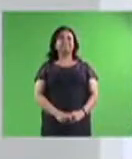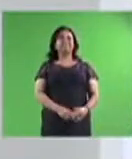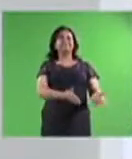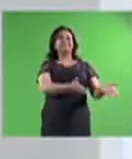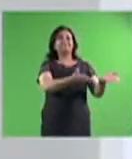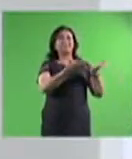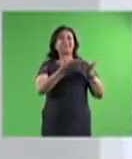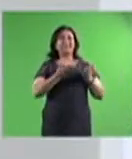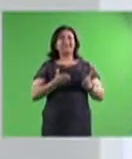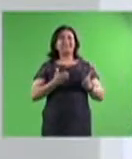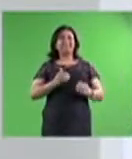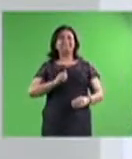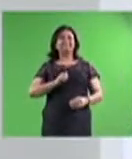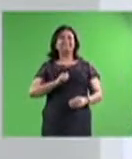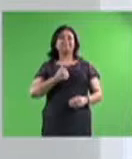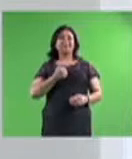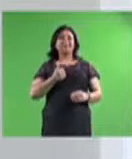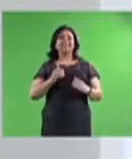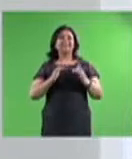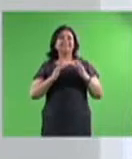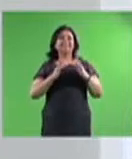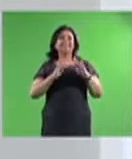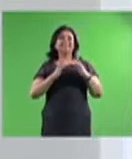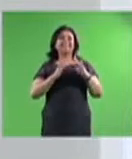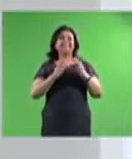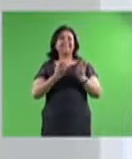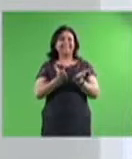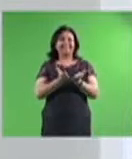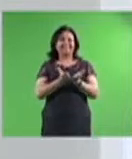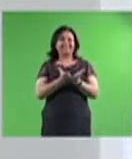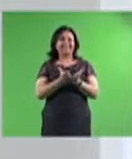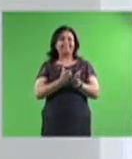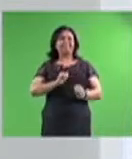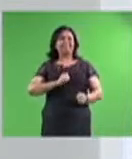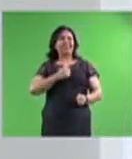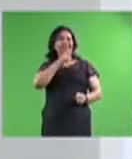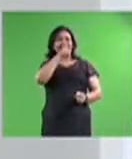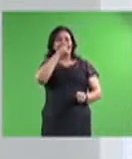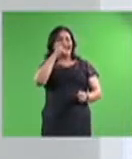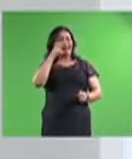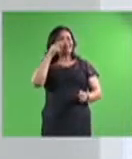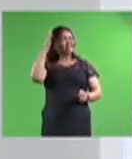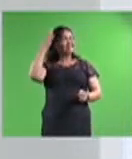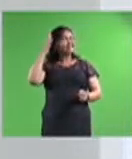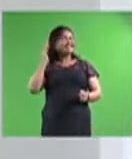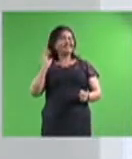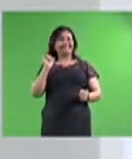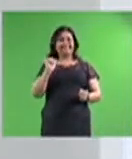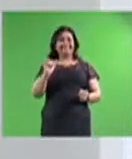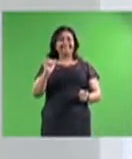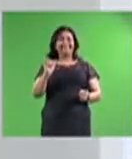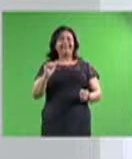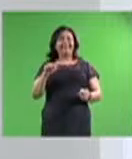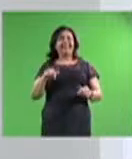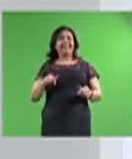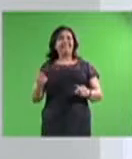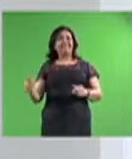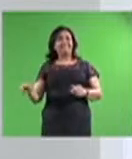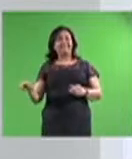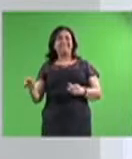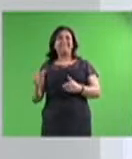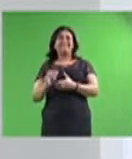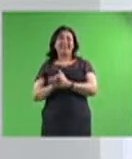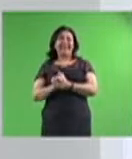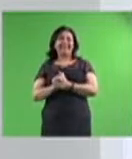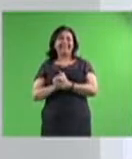Welcome to MyZone online school. My name is Teacher Mutsa, and I have my friend here today.